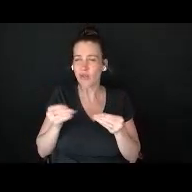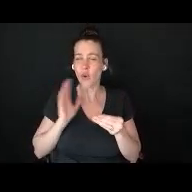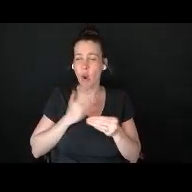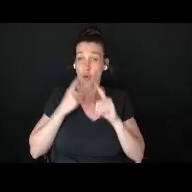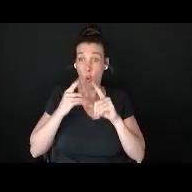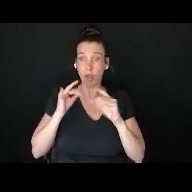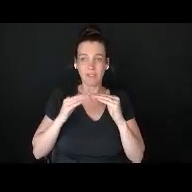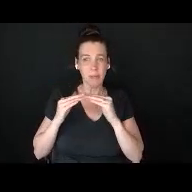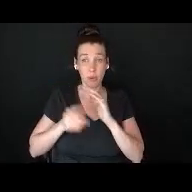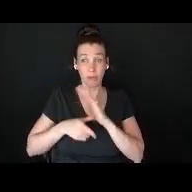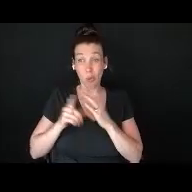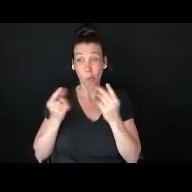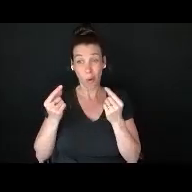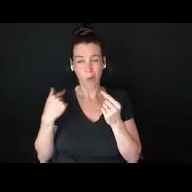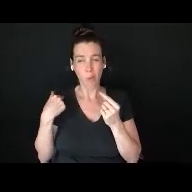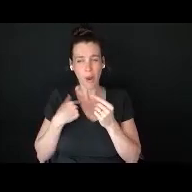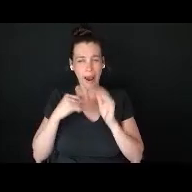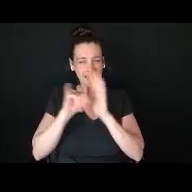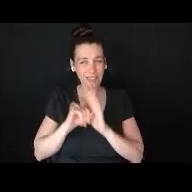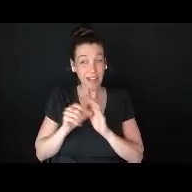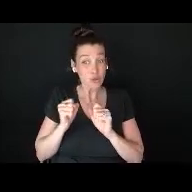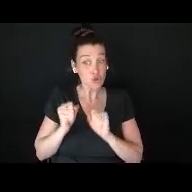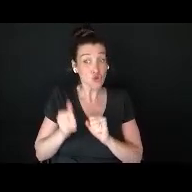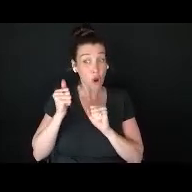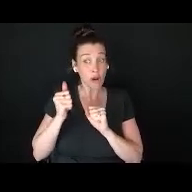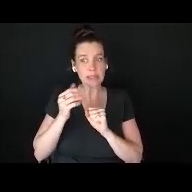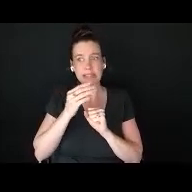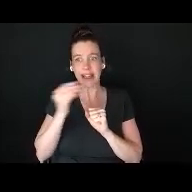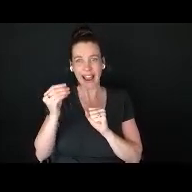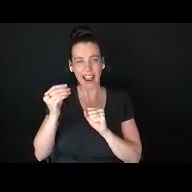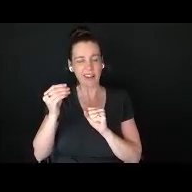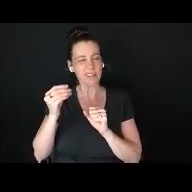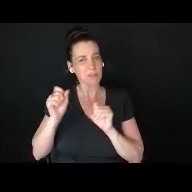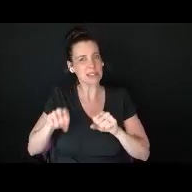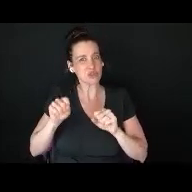the identification of the strongest, potentially highest impact